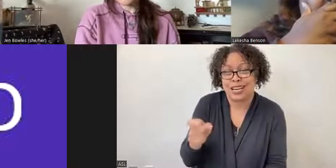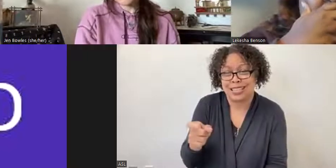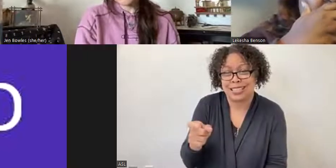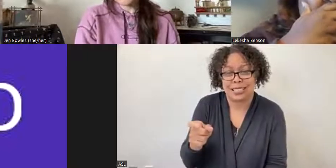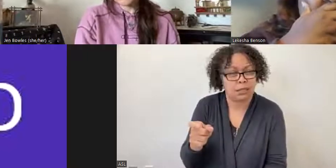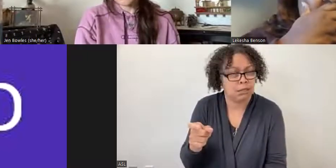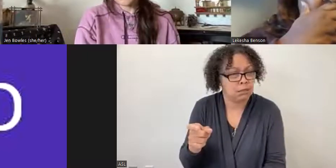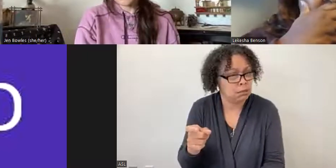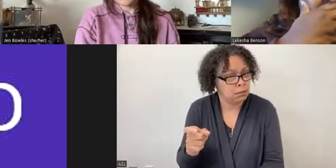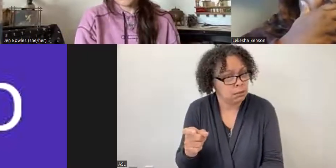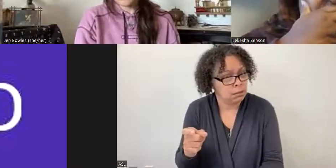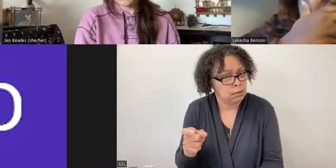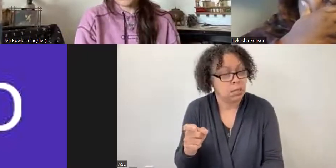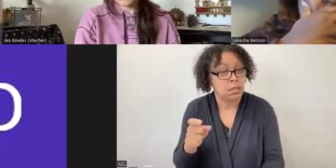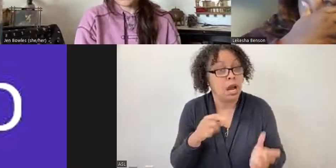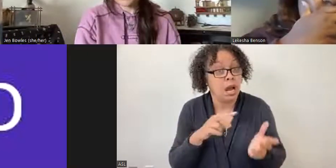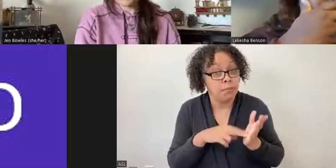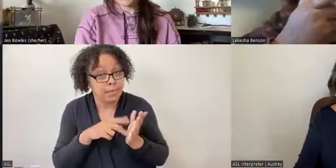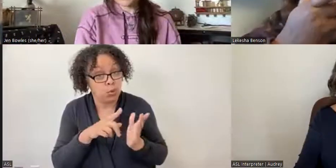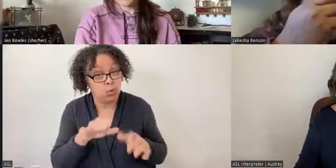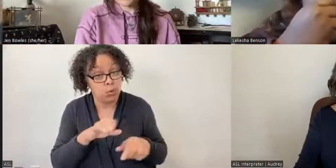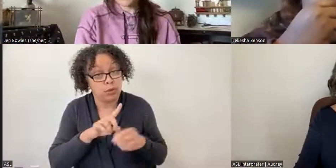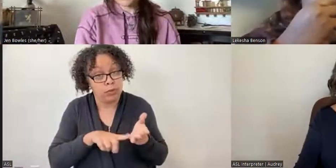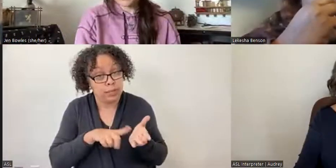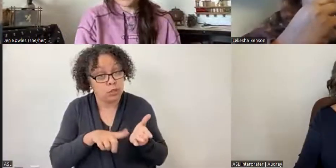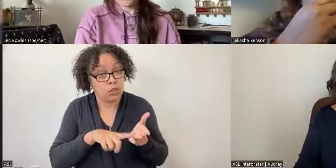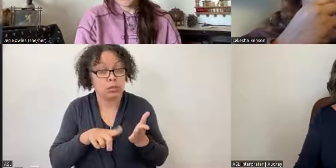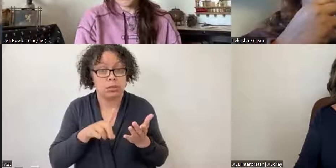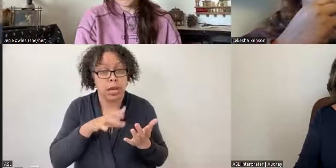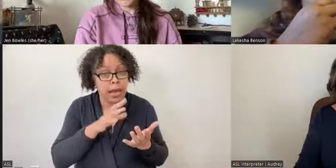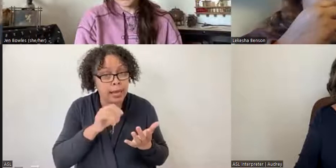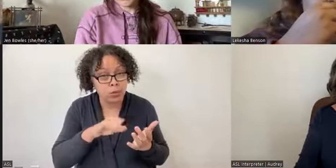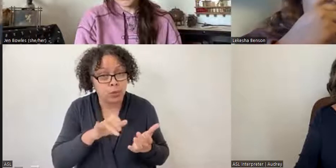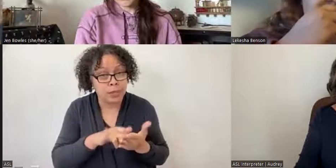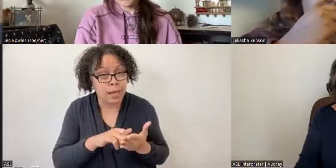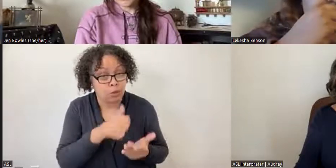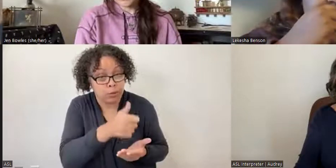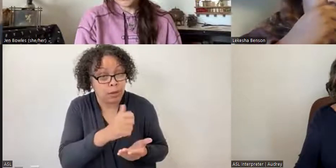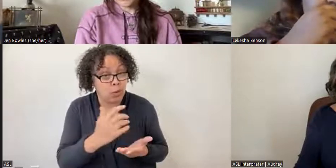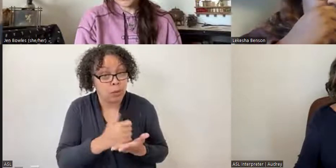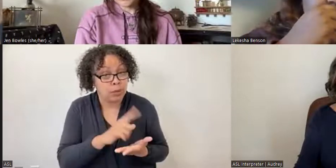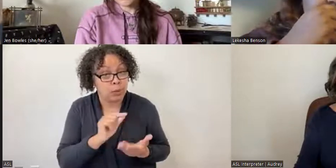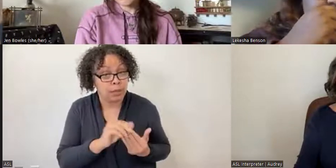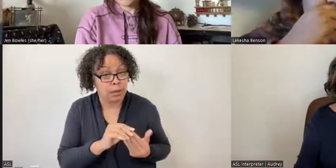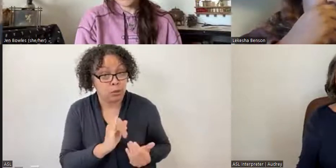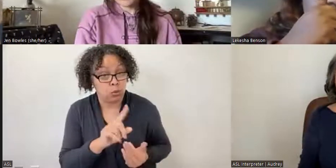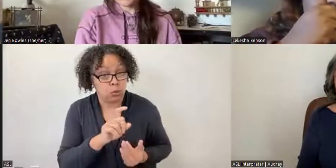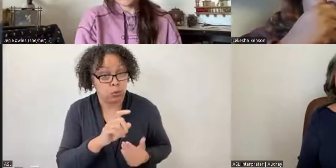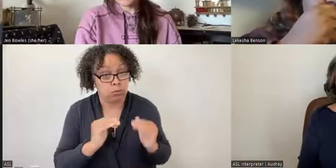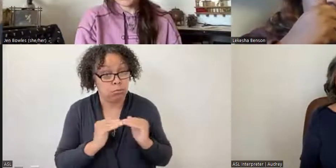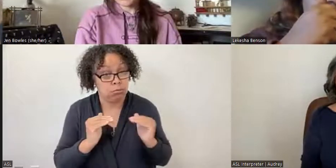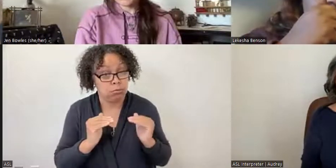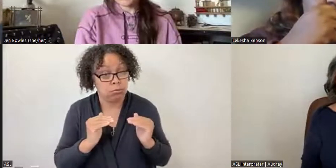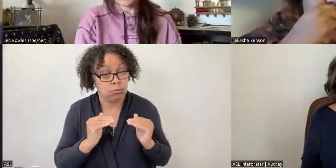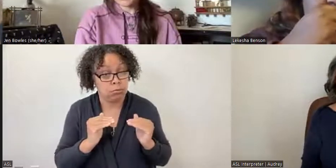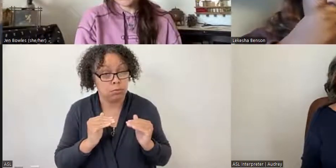saying, so I imagine you're doing all of this research and doing all of this for the $20 gift card too, right? Because that's one of